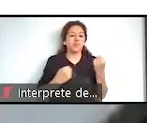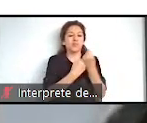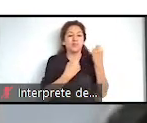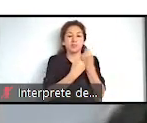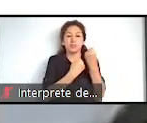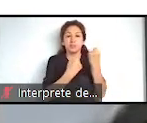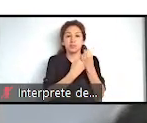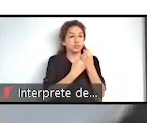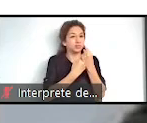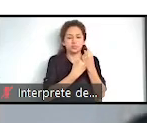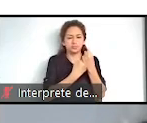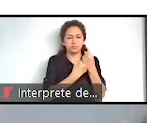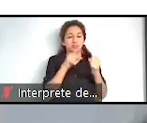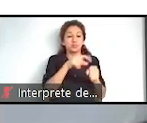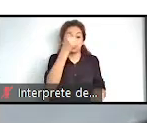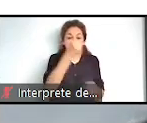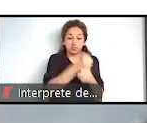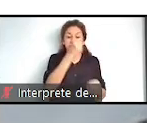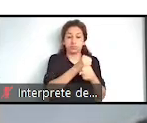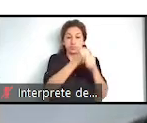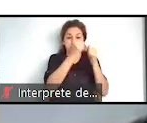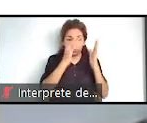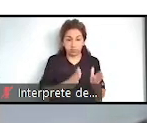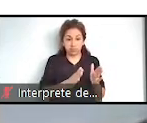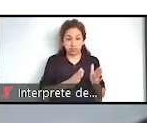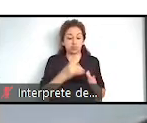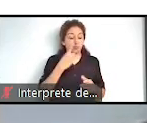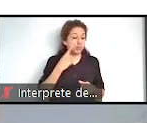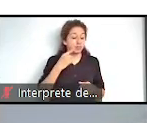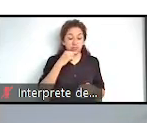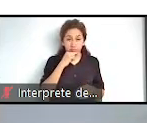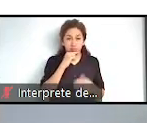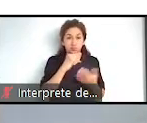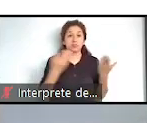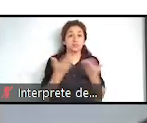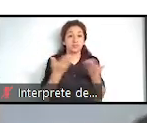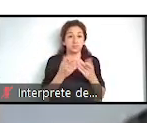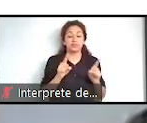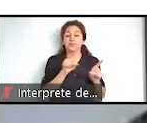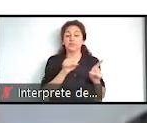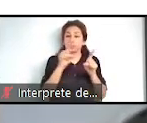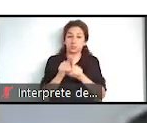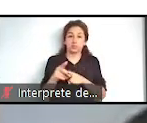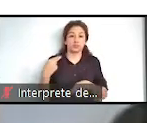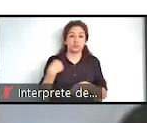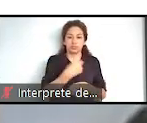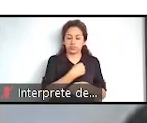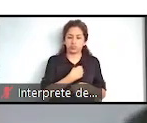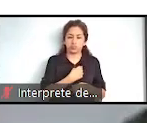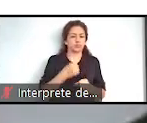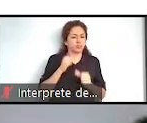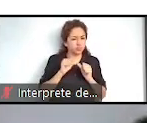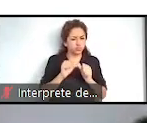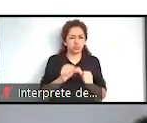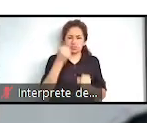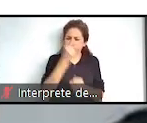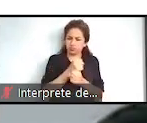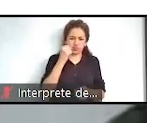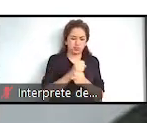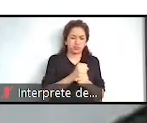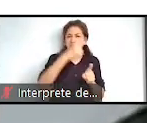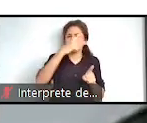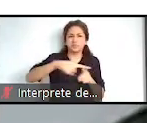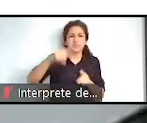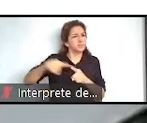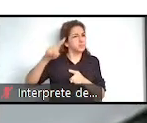a collaborator but as a worker and for that we have continued working